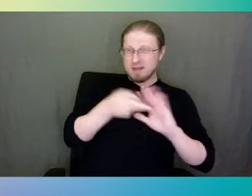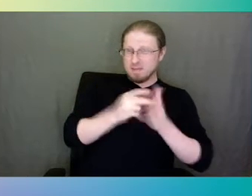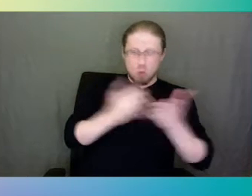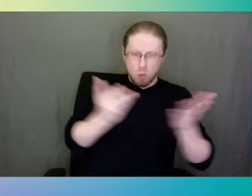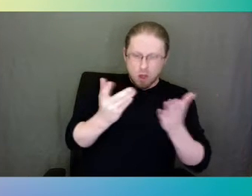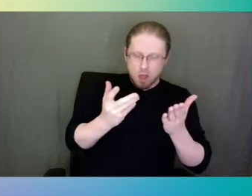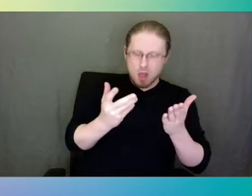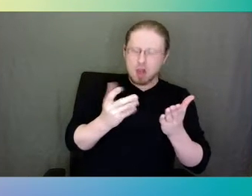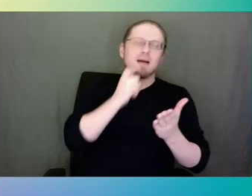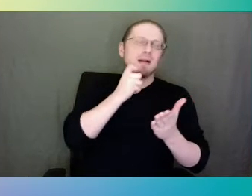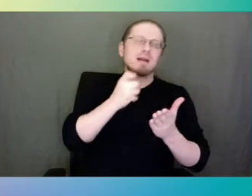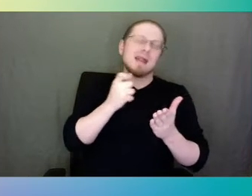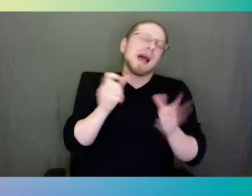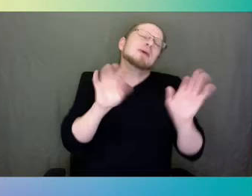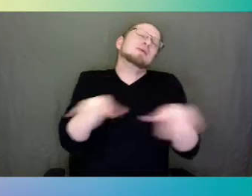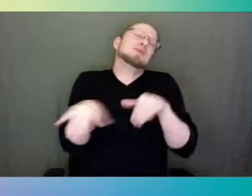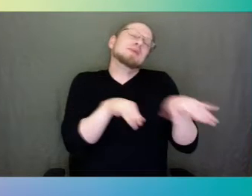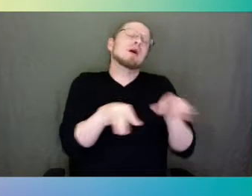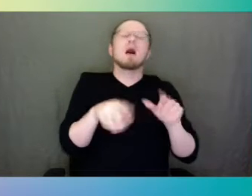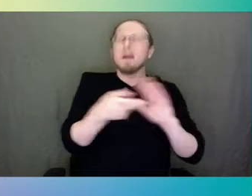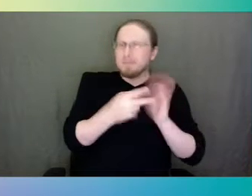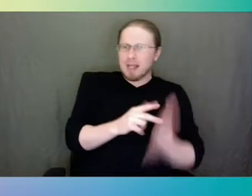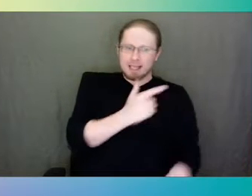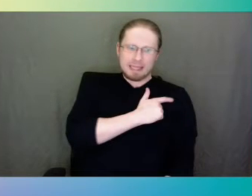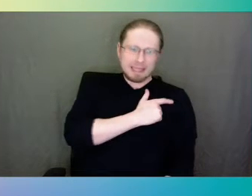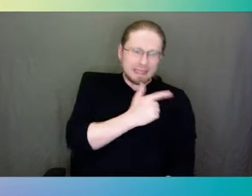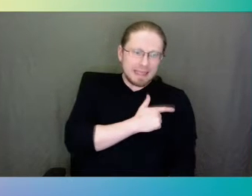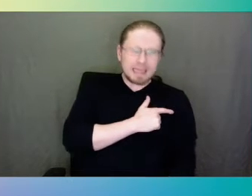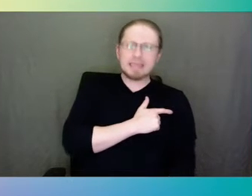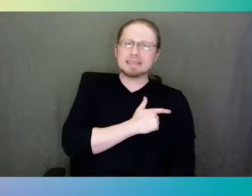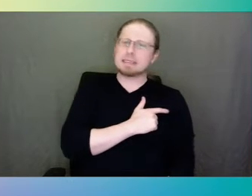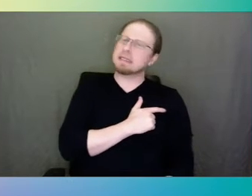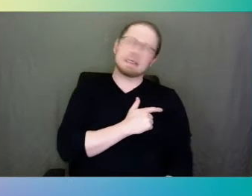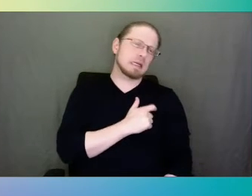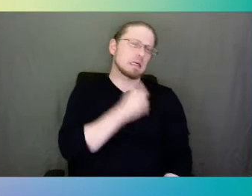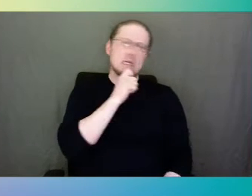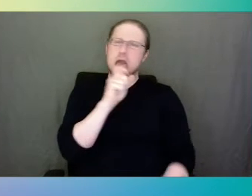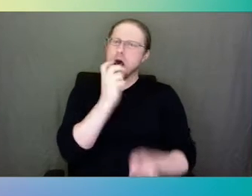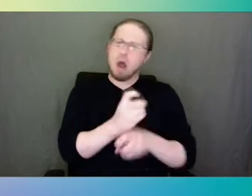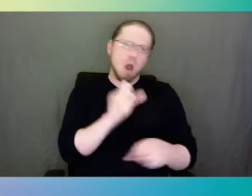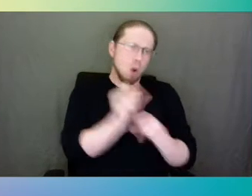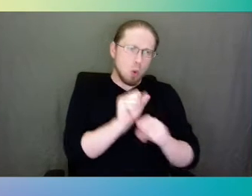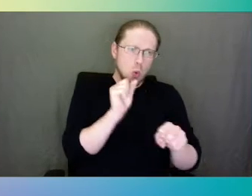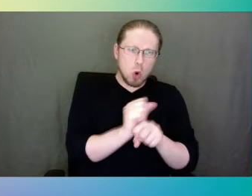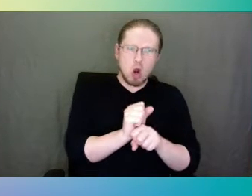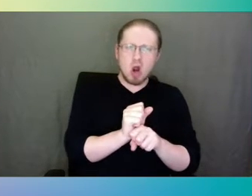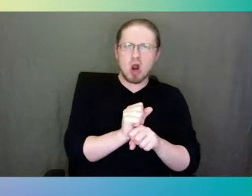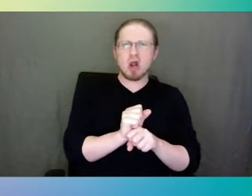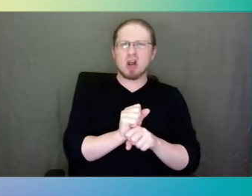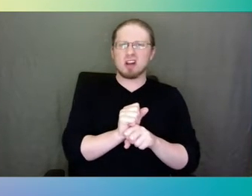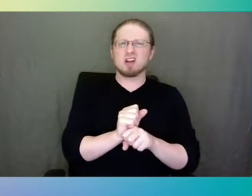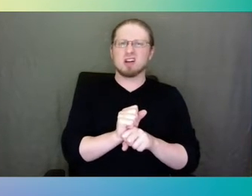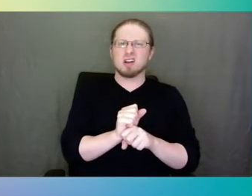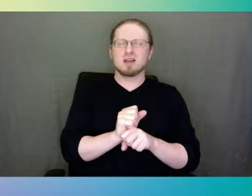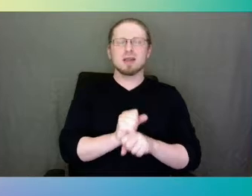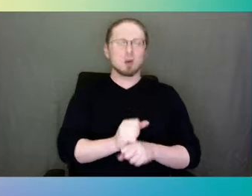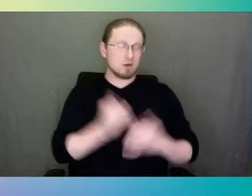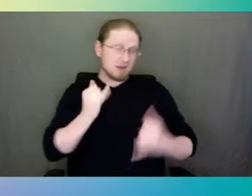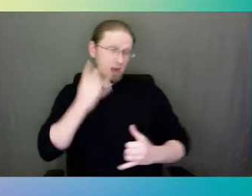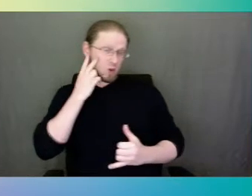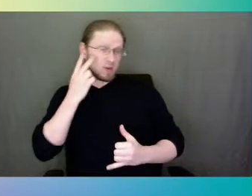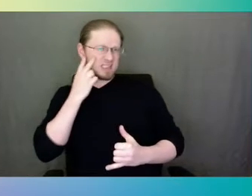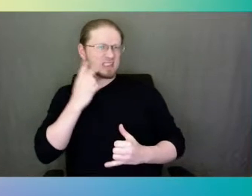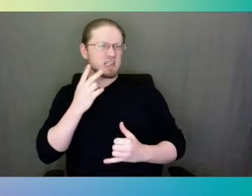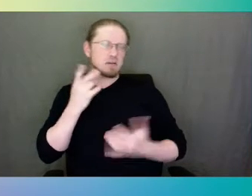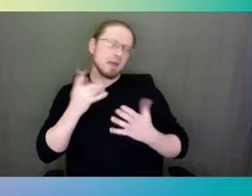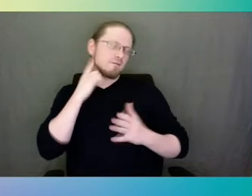would attribute to women. And if you think about it, even in today's terms, if we see kids playing on a playground and there's a